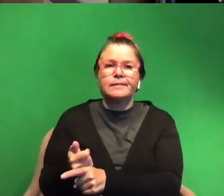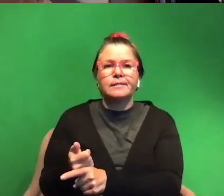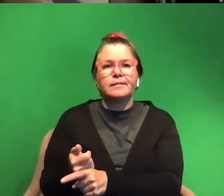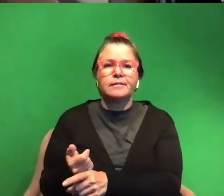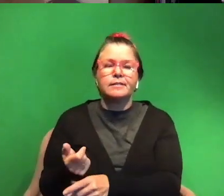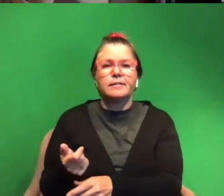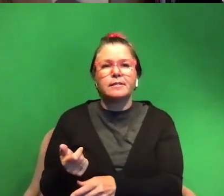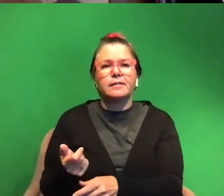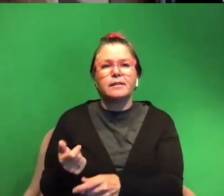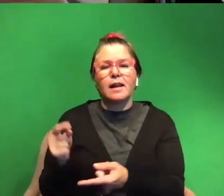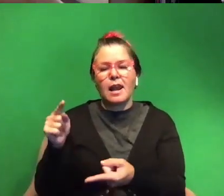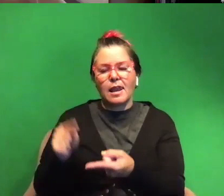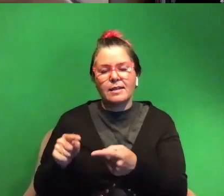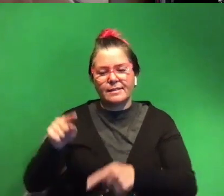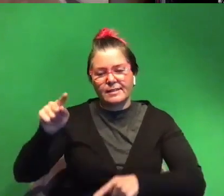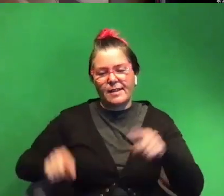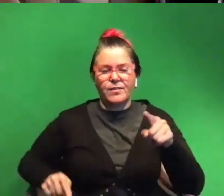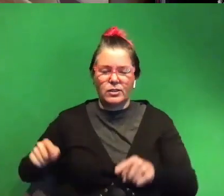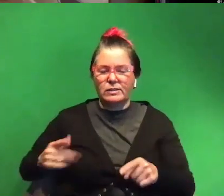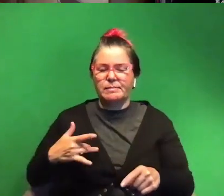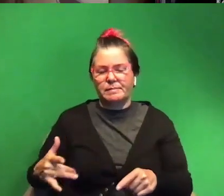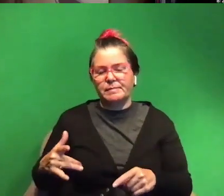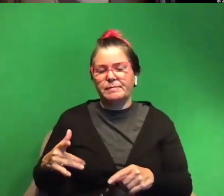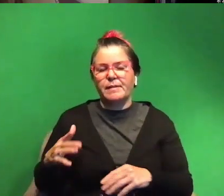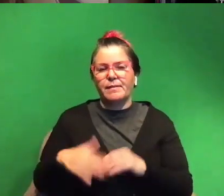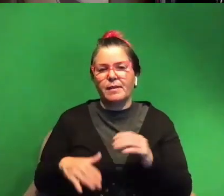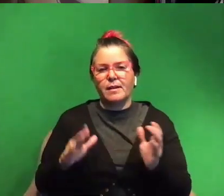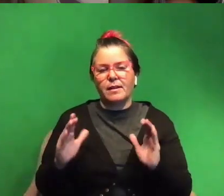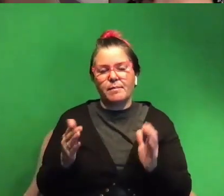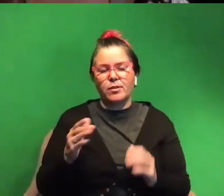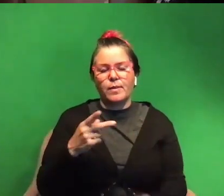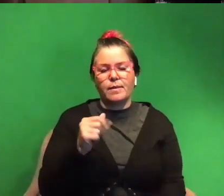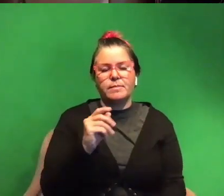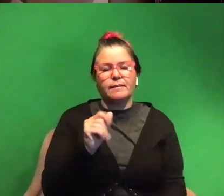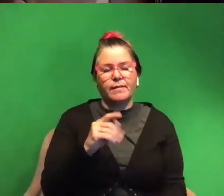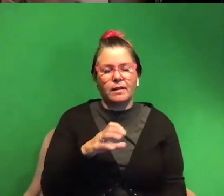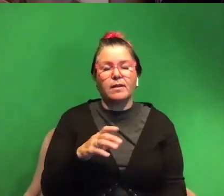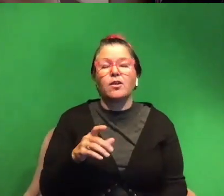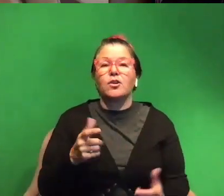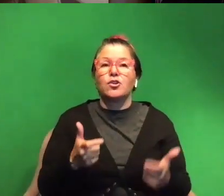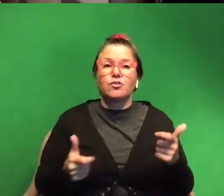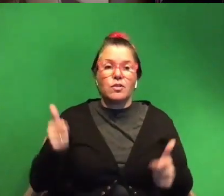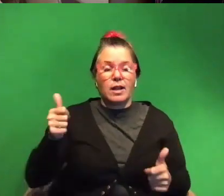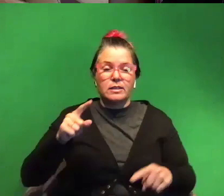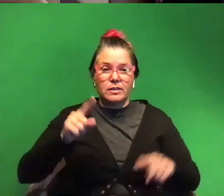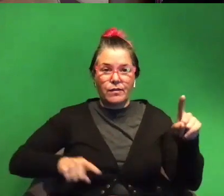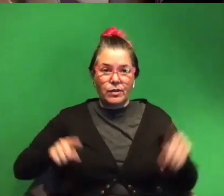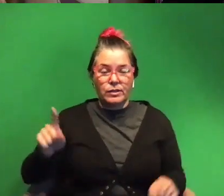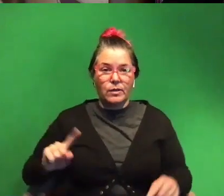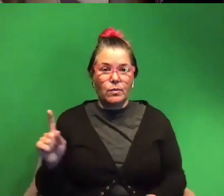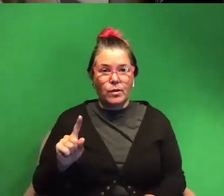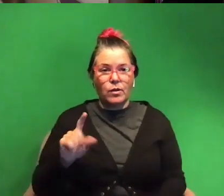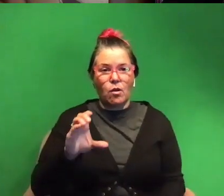there's less diversity in general in the Caribbean than there is, say, in the Indo-Pacific. The greatest diversity on coral reefs actually is in what we call the